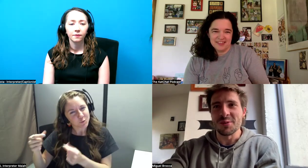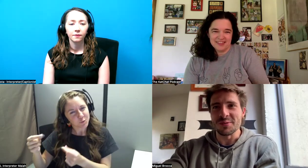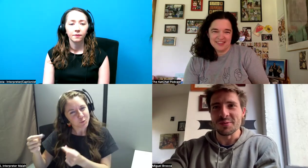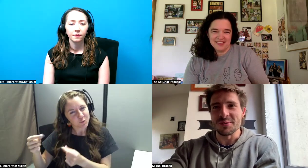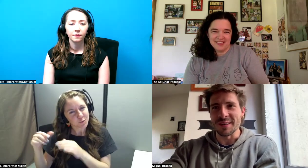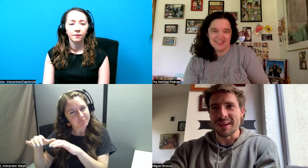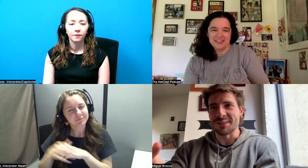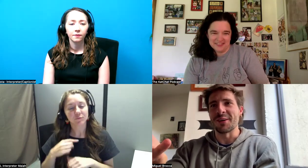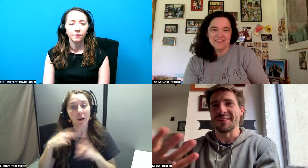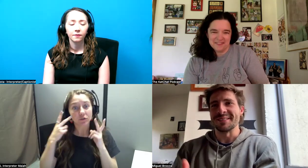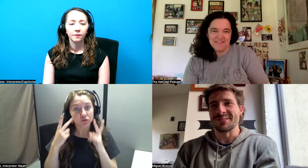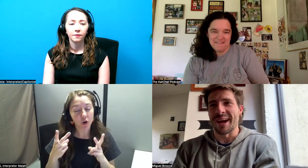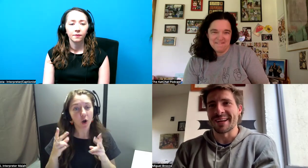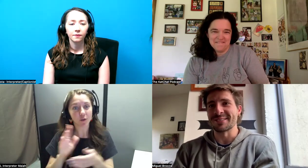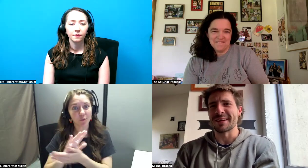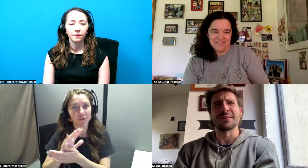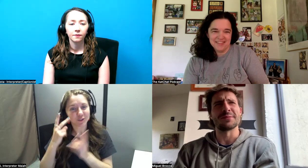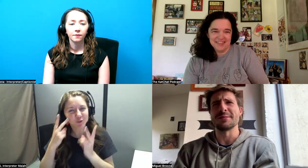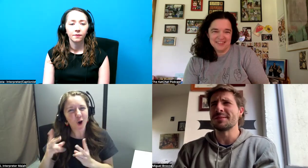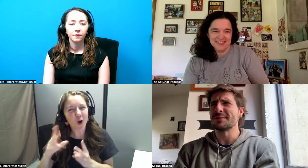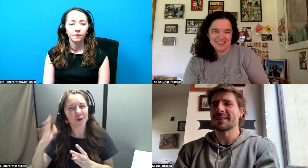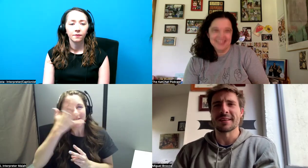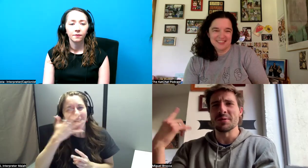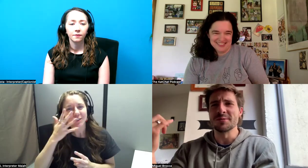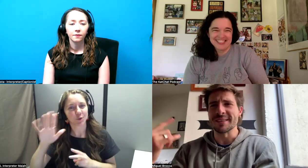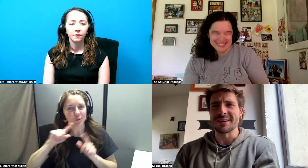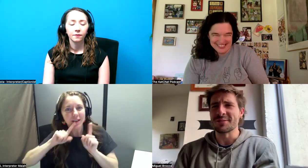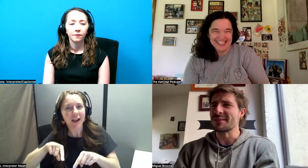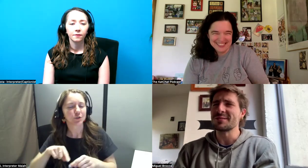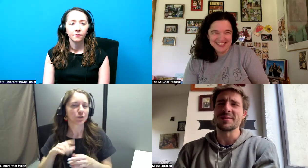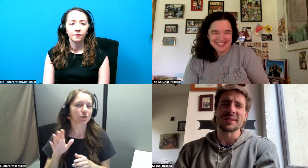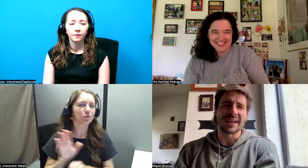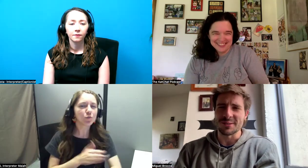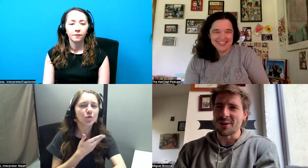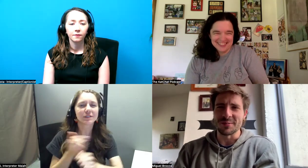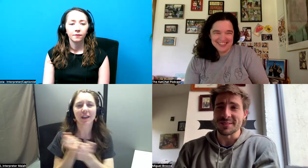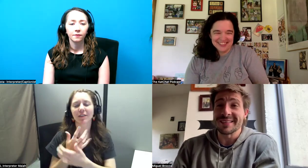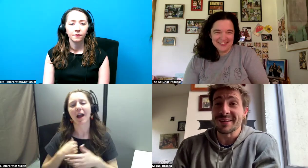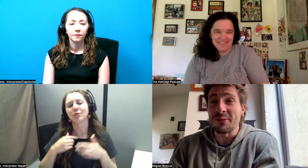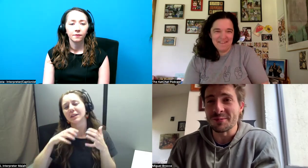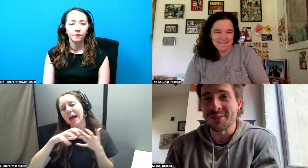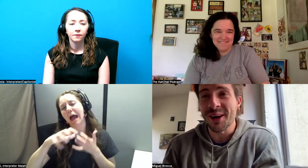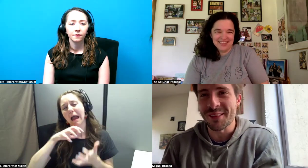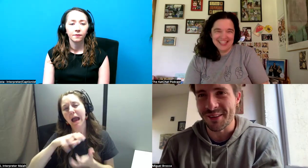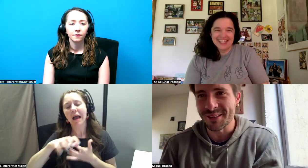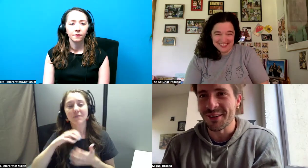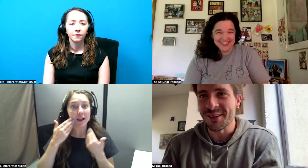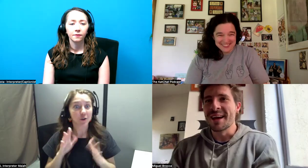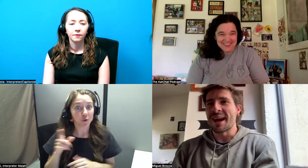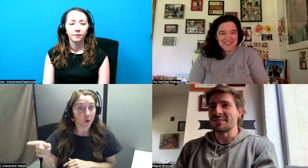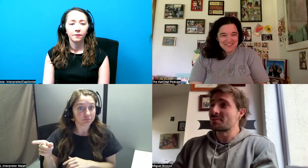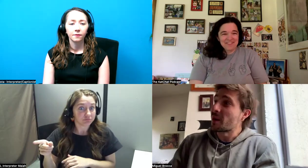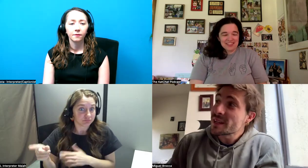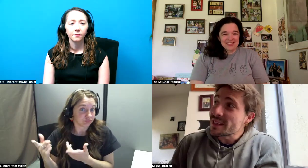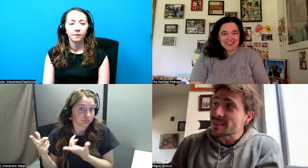saw the movie and I saw these reactions, like when she was thinking, and the music and everything, it just made me laugh so hard because I didn't know what was going on there. You know,